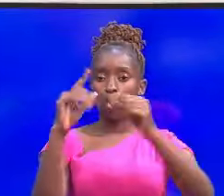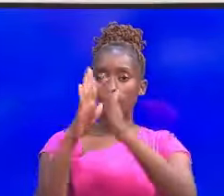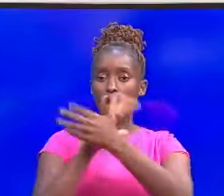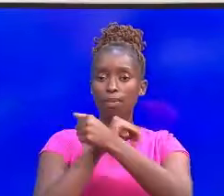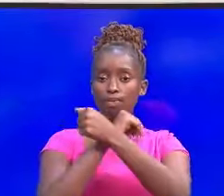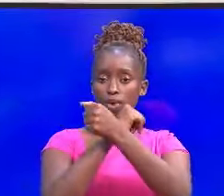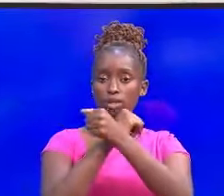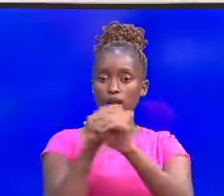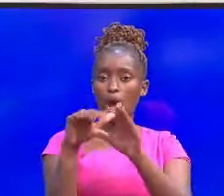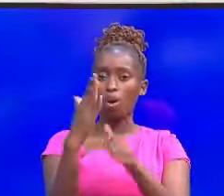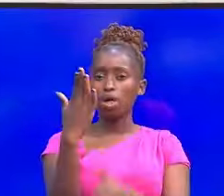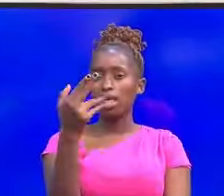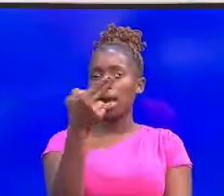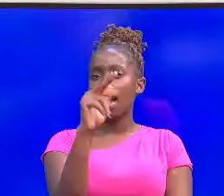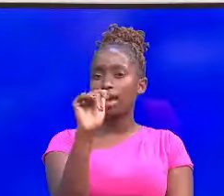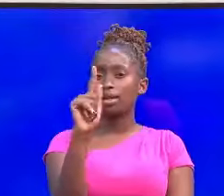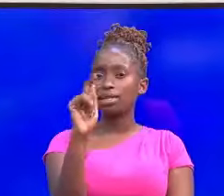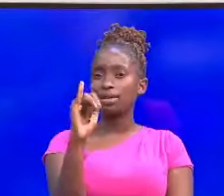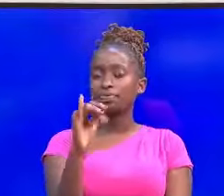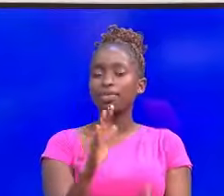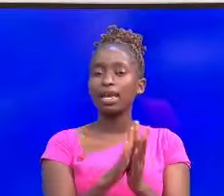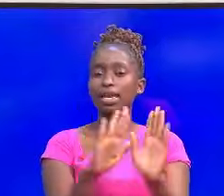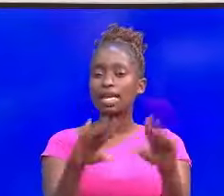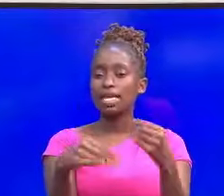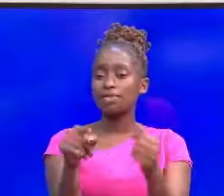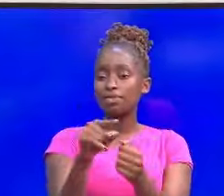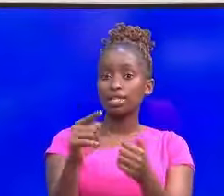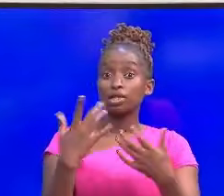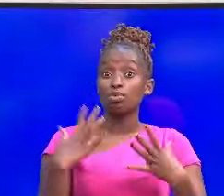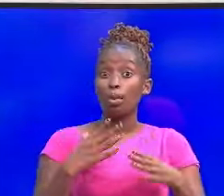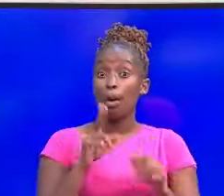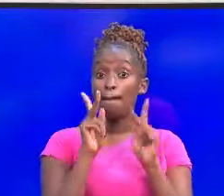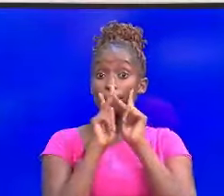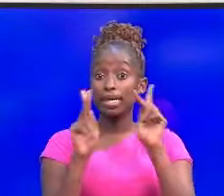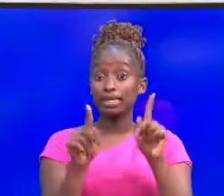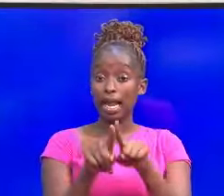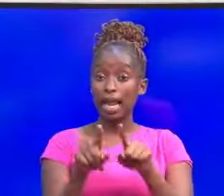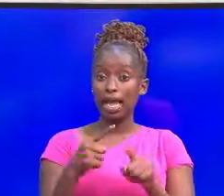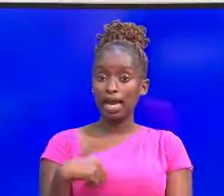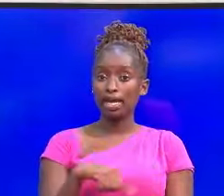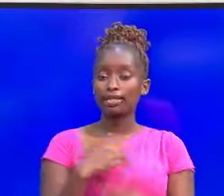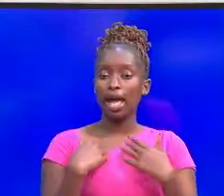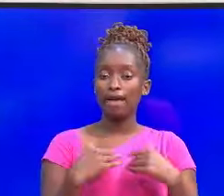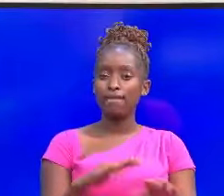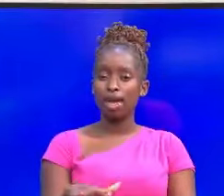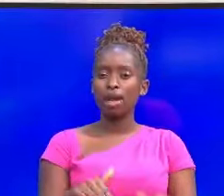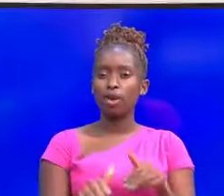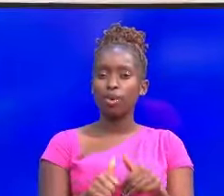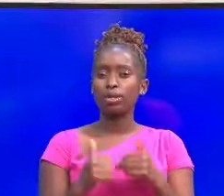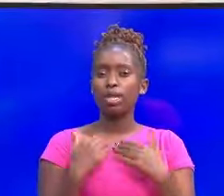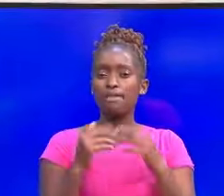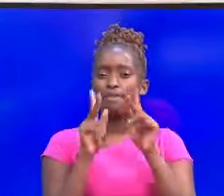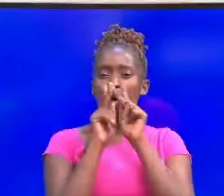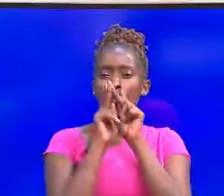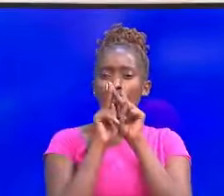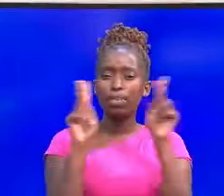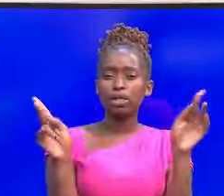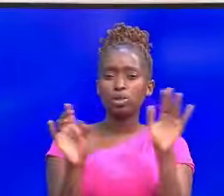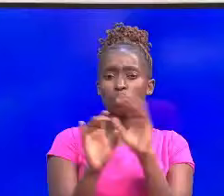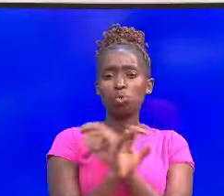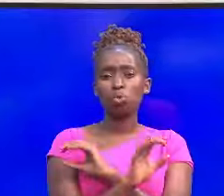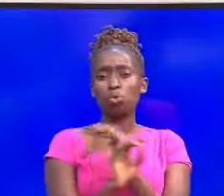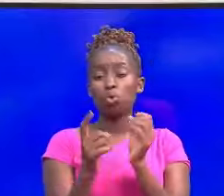inje ya Haiti na kuwapatia hawa amani, kama sisi kuna sehemu zetu ambazo hazina amani. Tunaomba ya kwamba